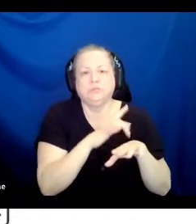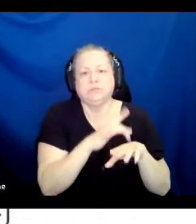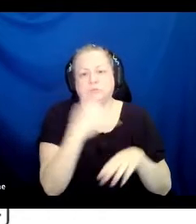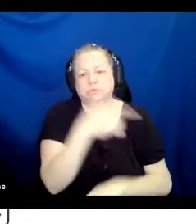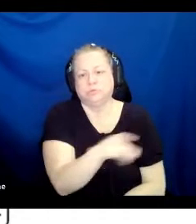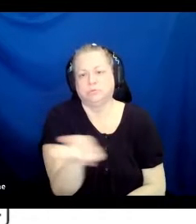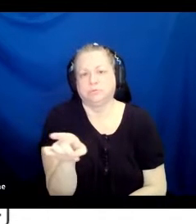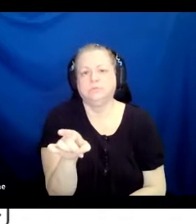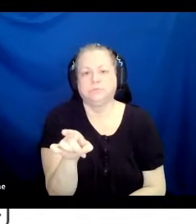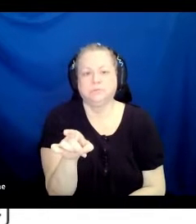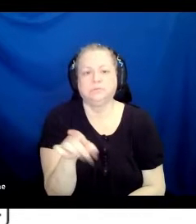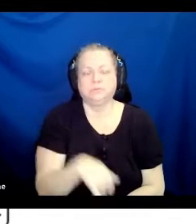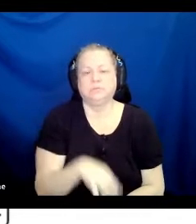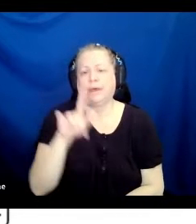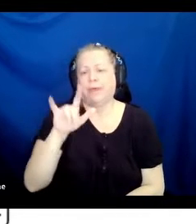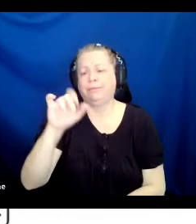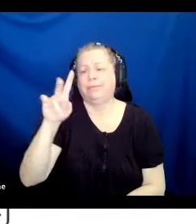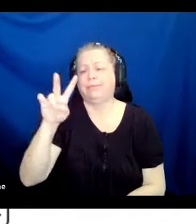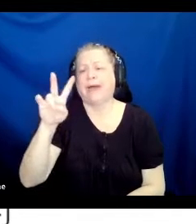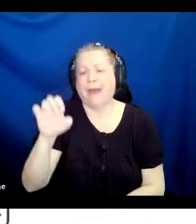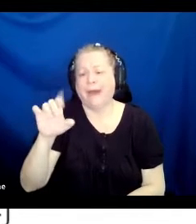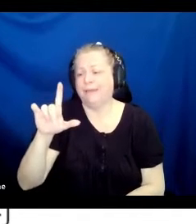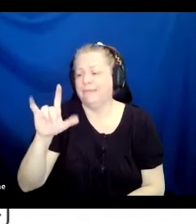There's live links throughout.